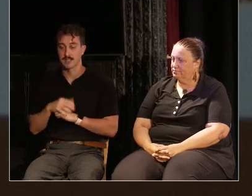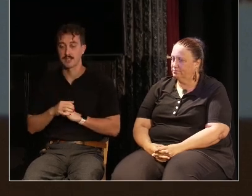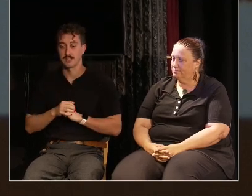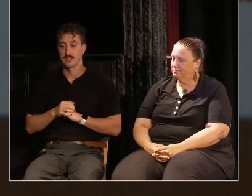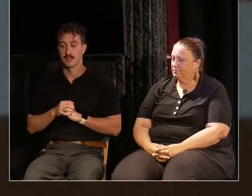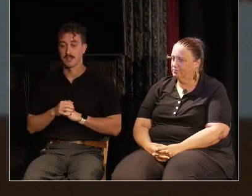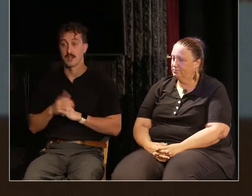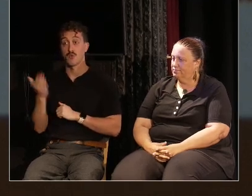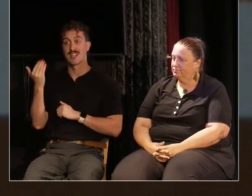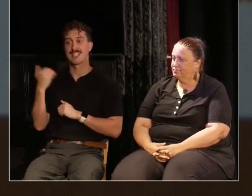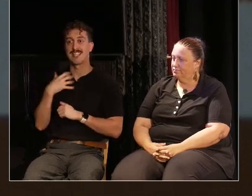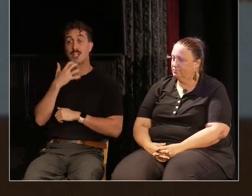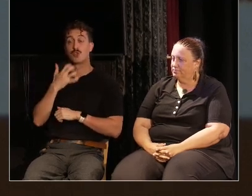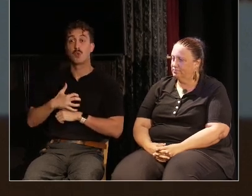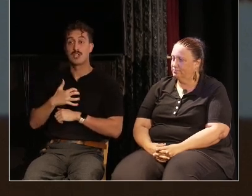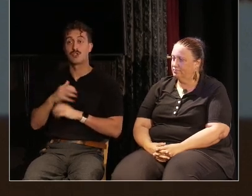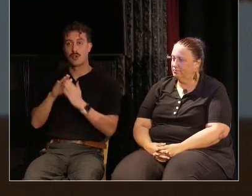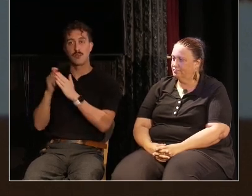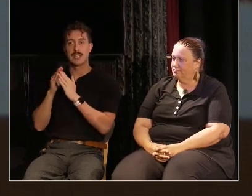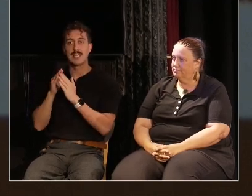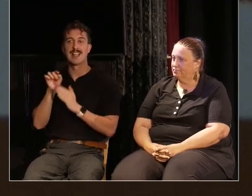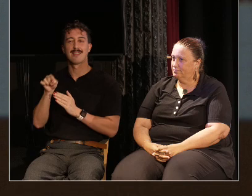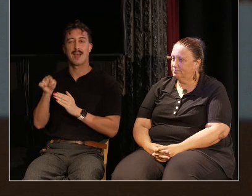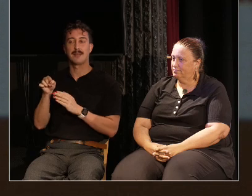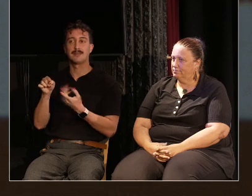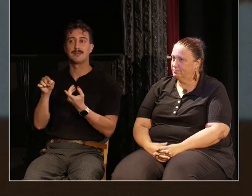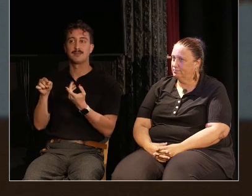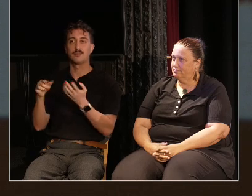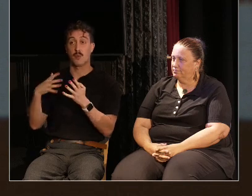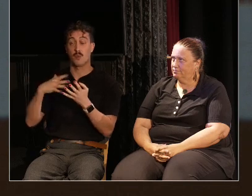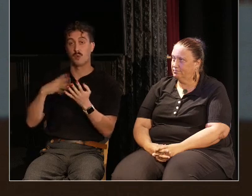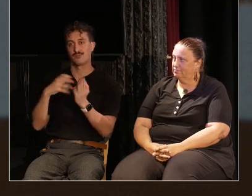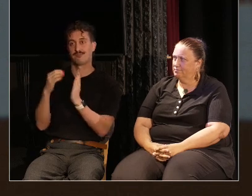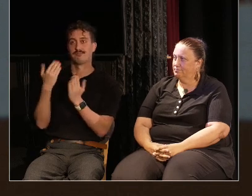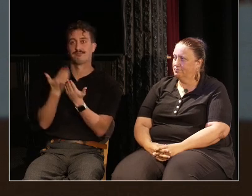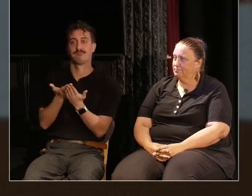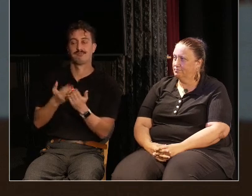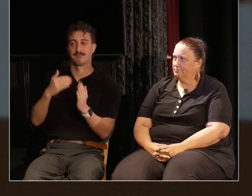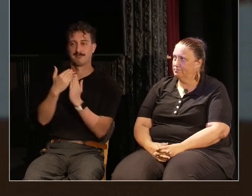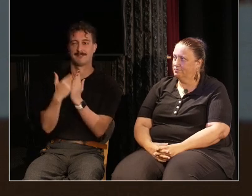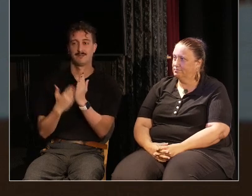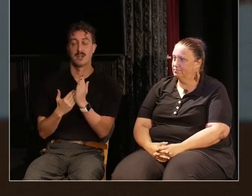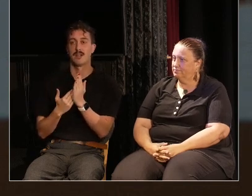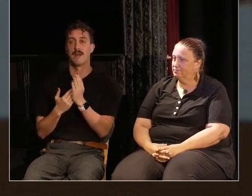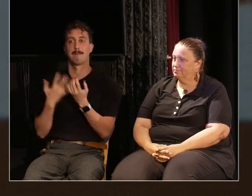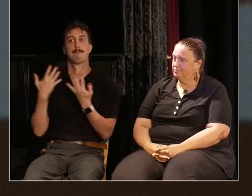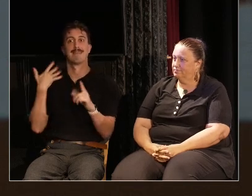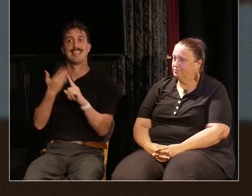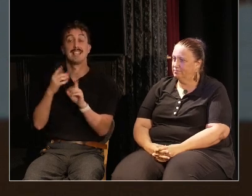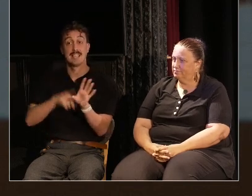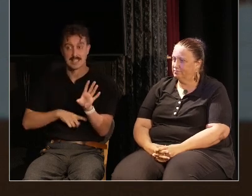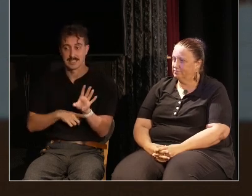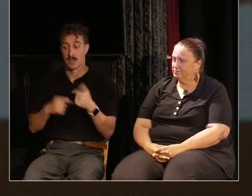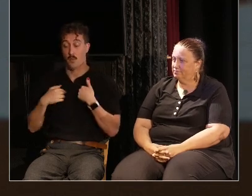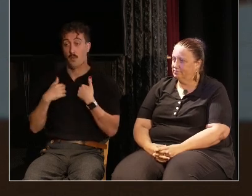that the Jewish community has maintained itself for many years, and it's something that we're very open to supporting, and we're waiting to see